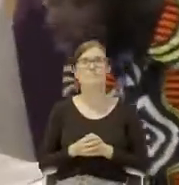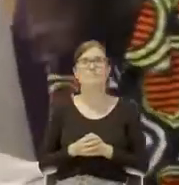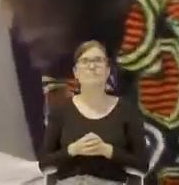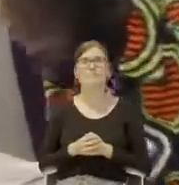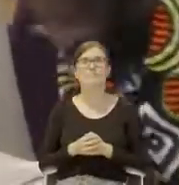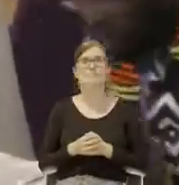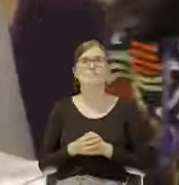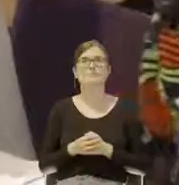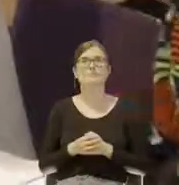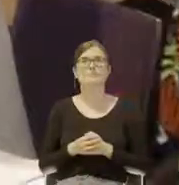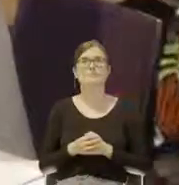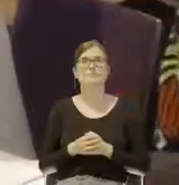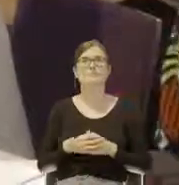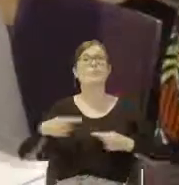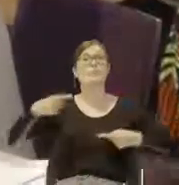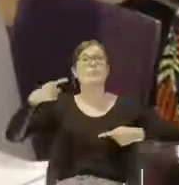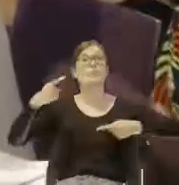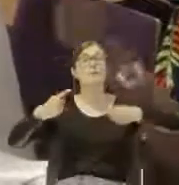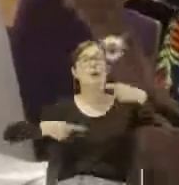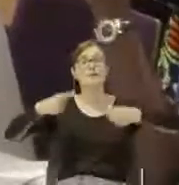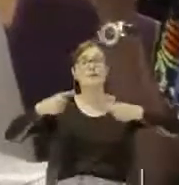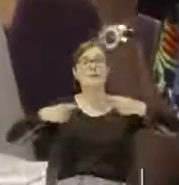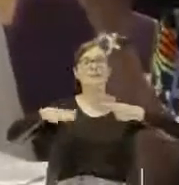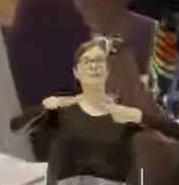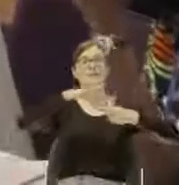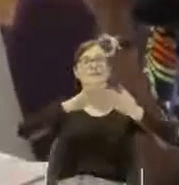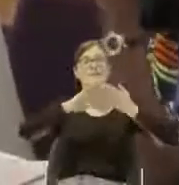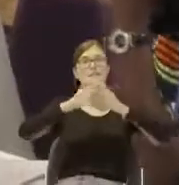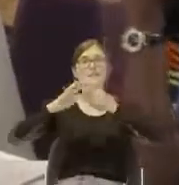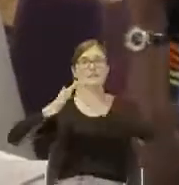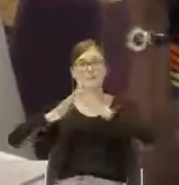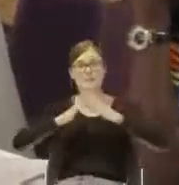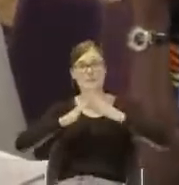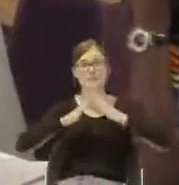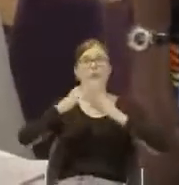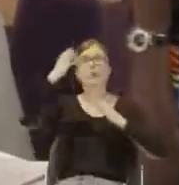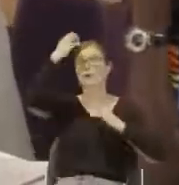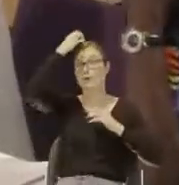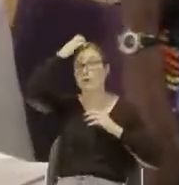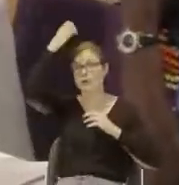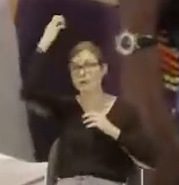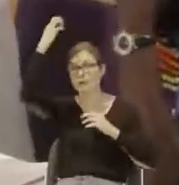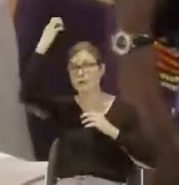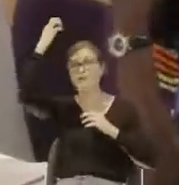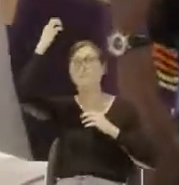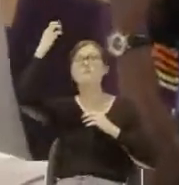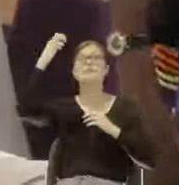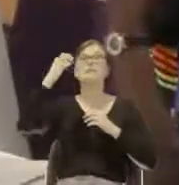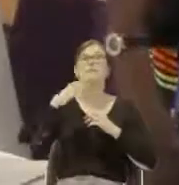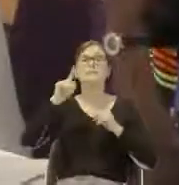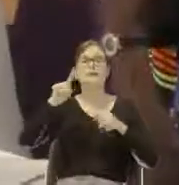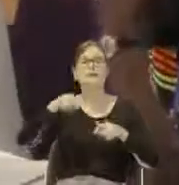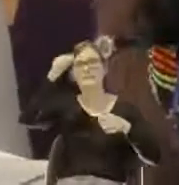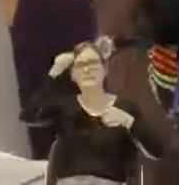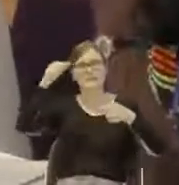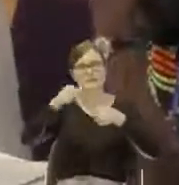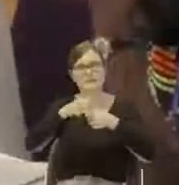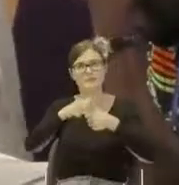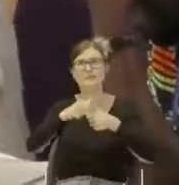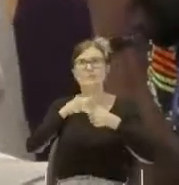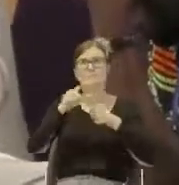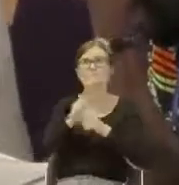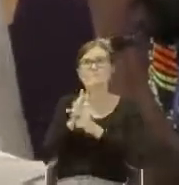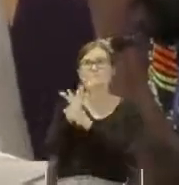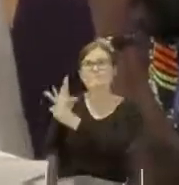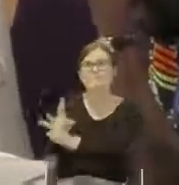if national governments were going to use those to centralize decision making. And to a certain extent, we have seen how